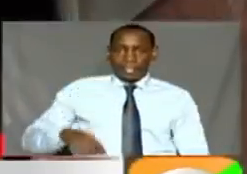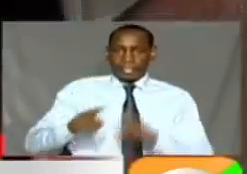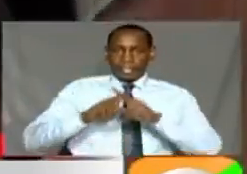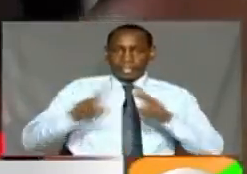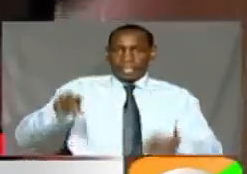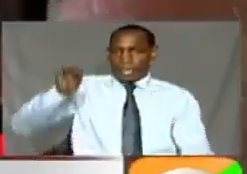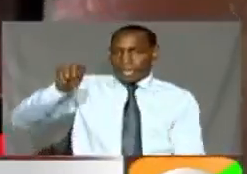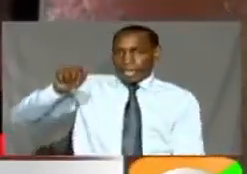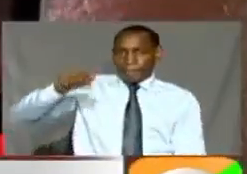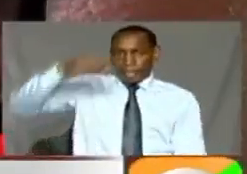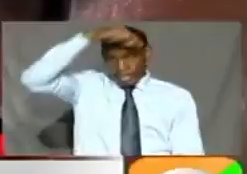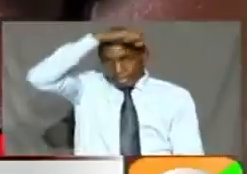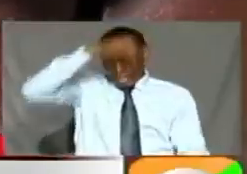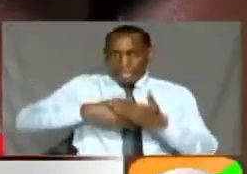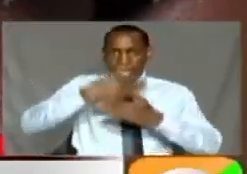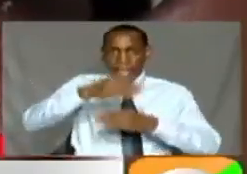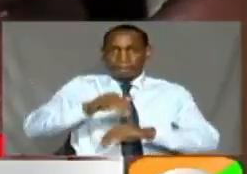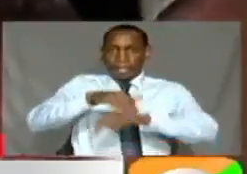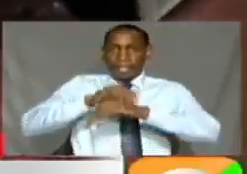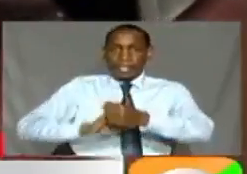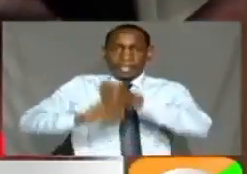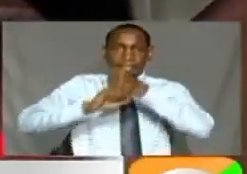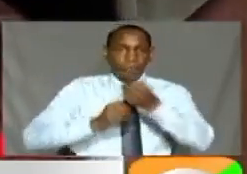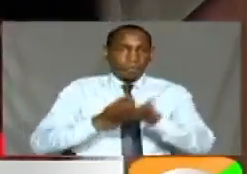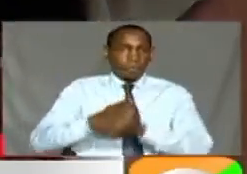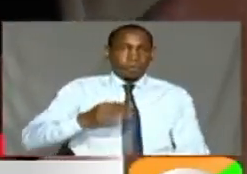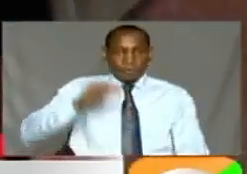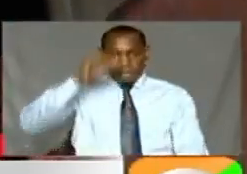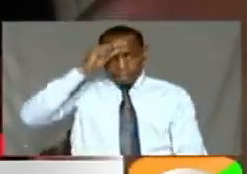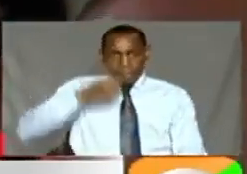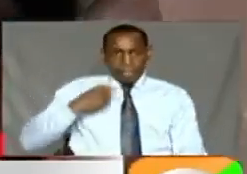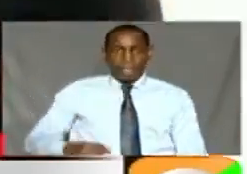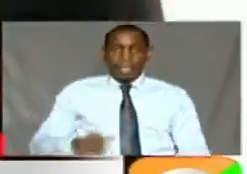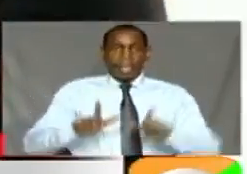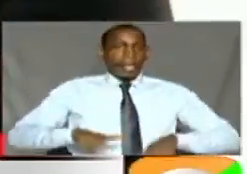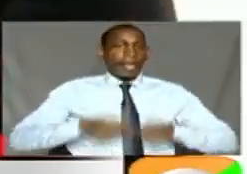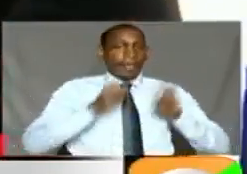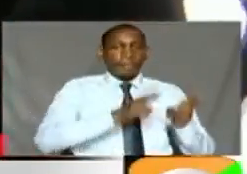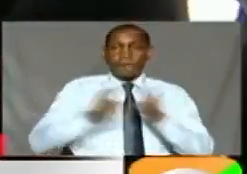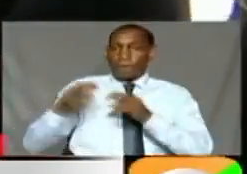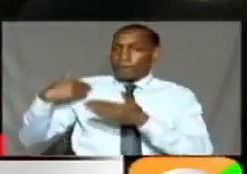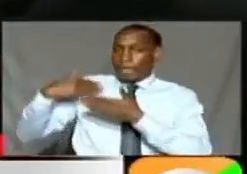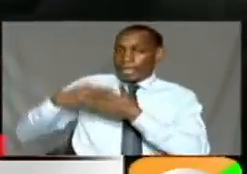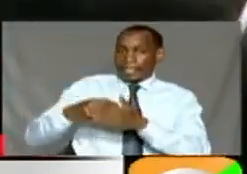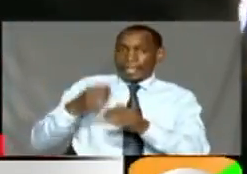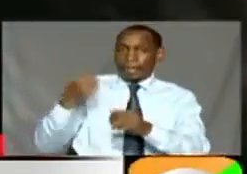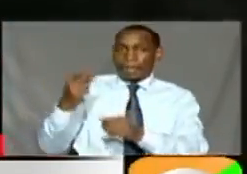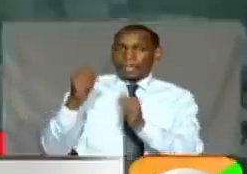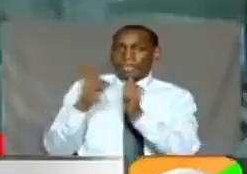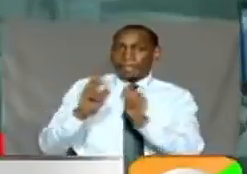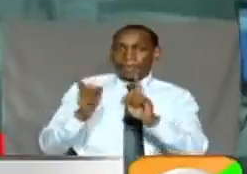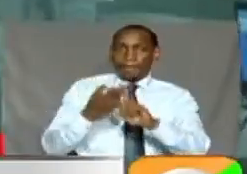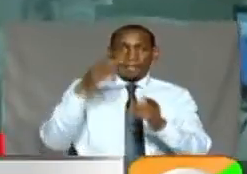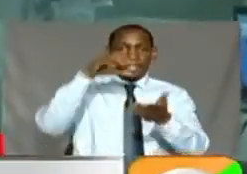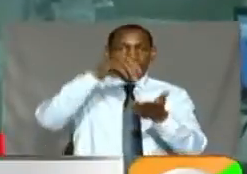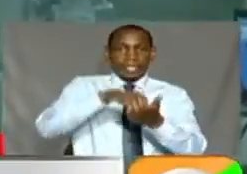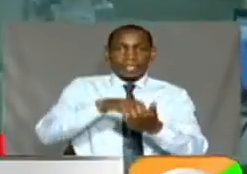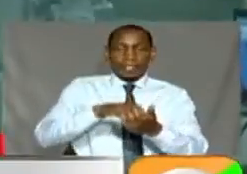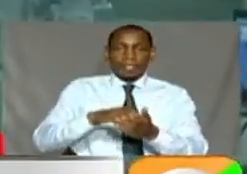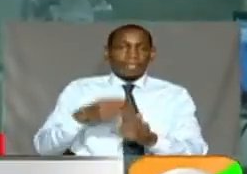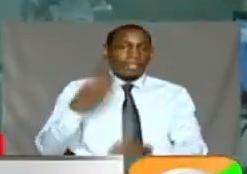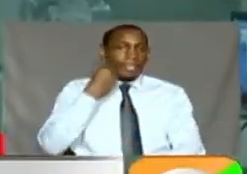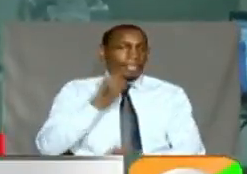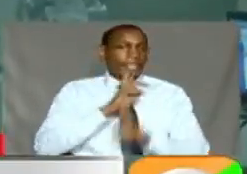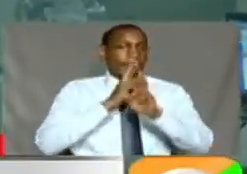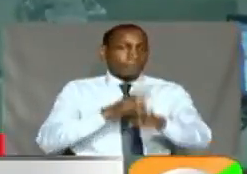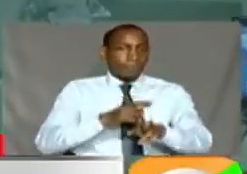degree after securing a scholarship from the government of China. Life was ordinary until December last year when the first case of coronavirus was